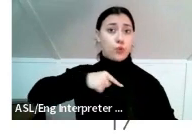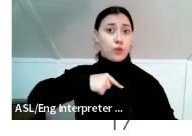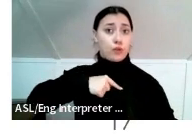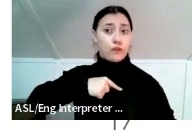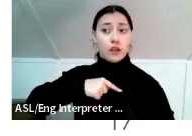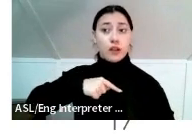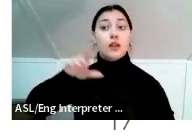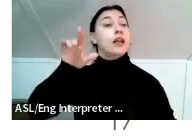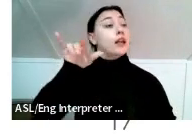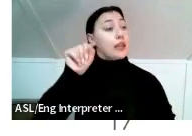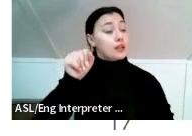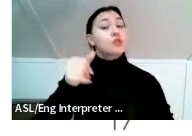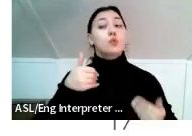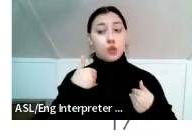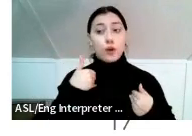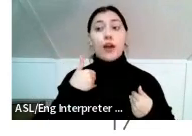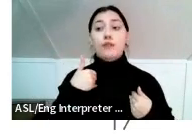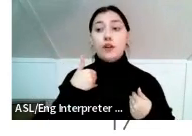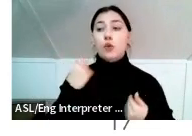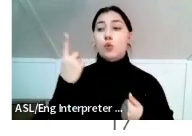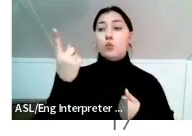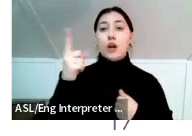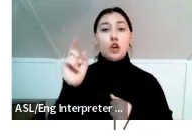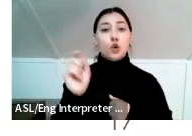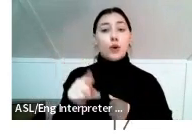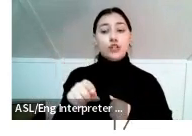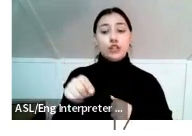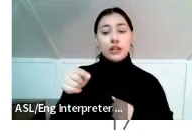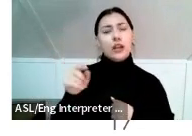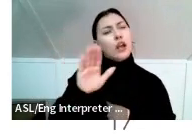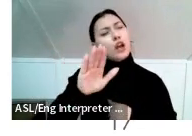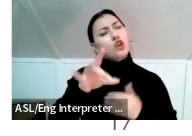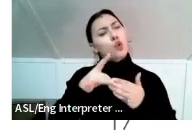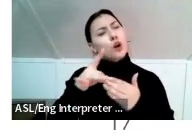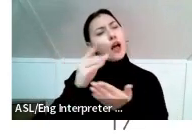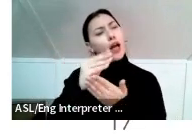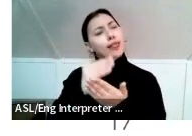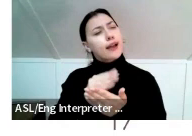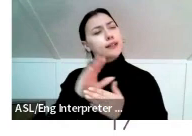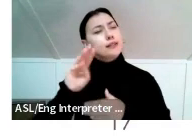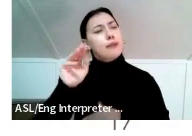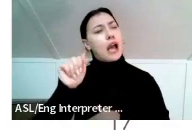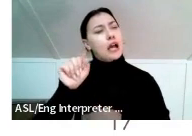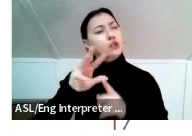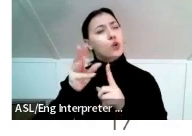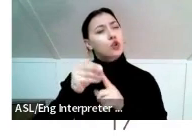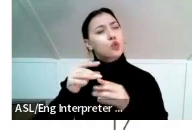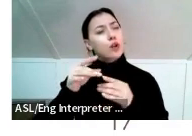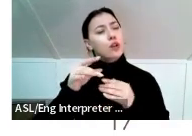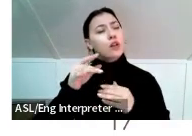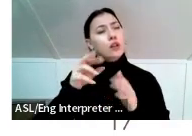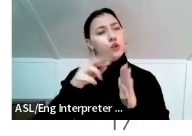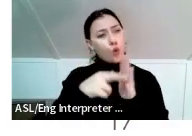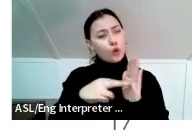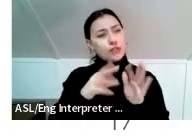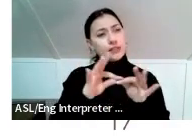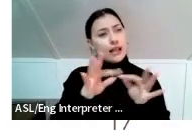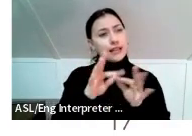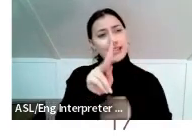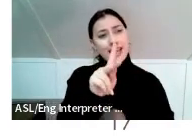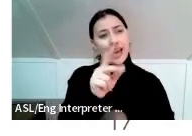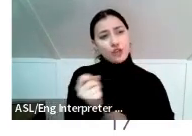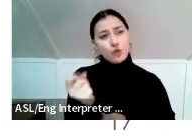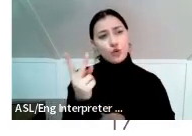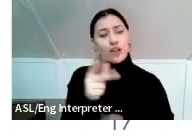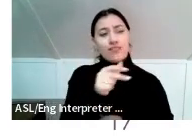Yes, we do. So one of our questions is, in your guidelines, Math Cultural Council states that programs of K-12 public, private, charter,